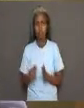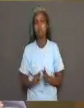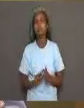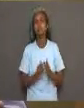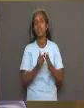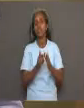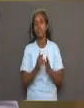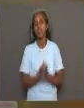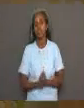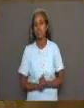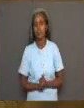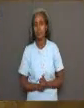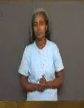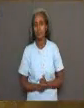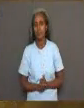us begin.